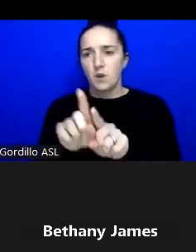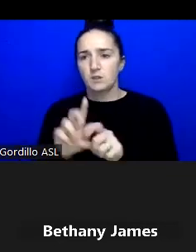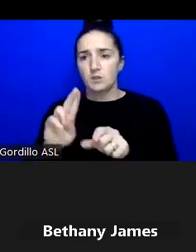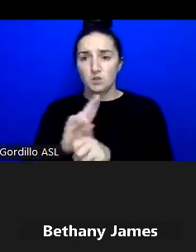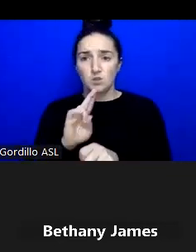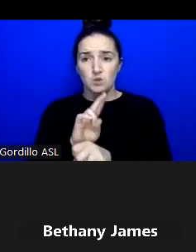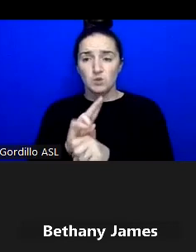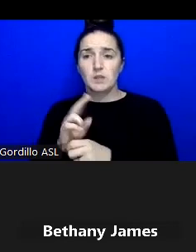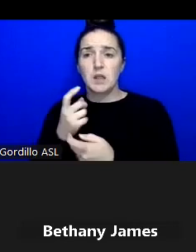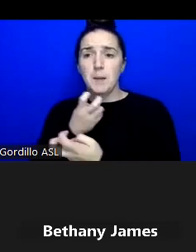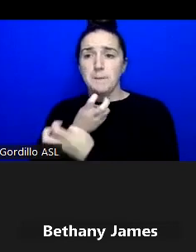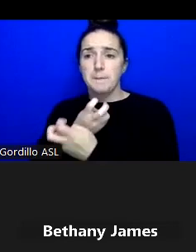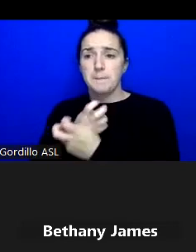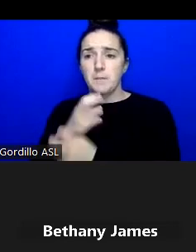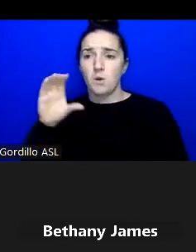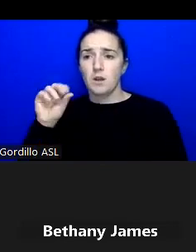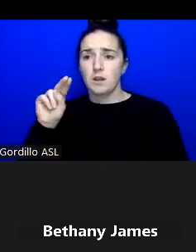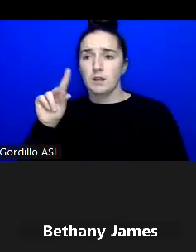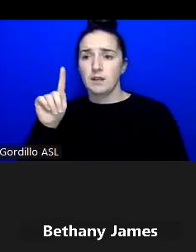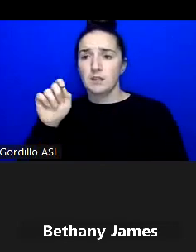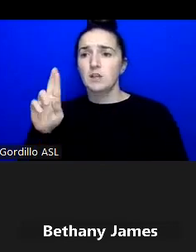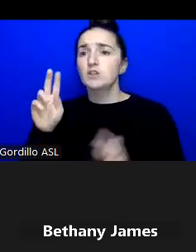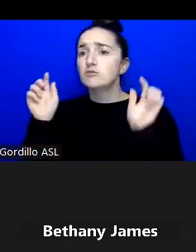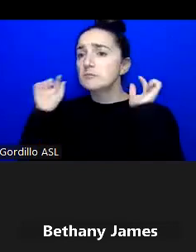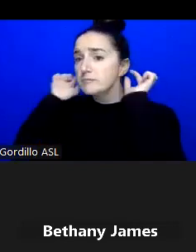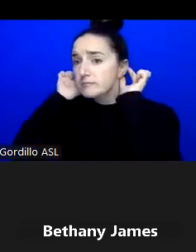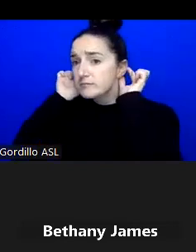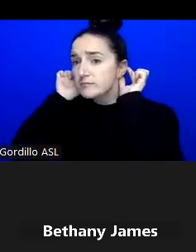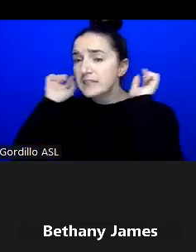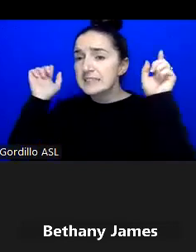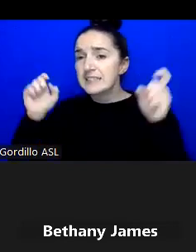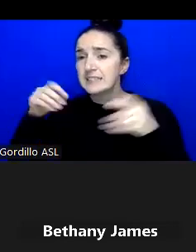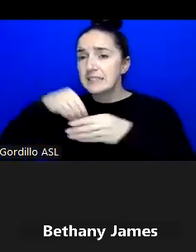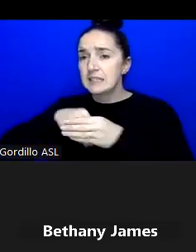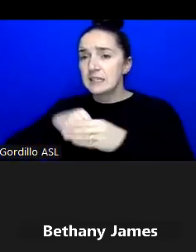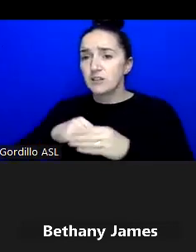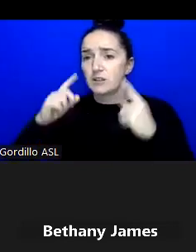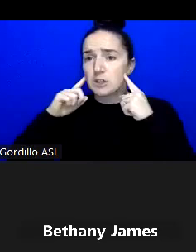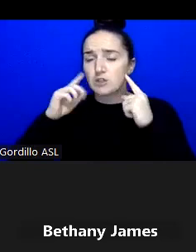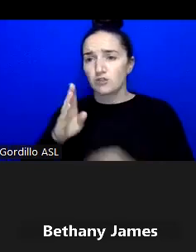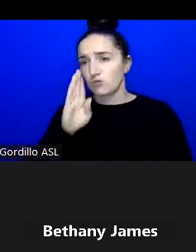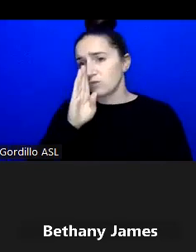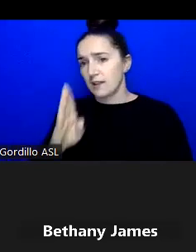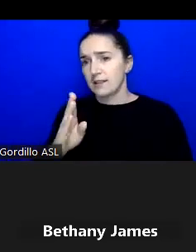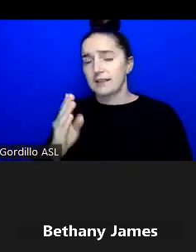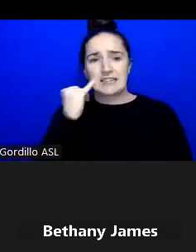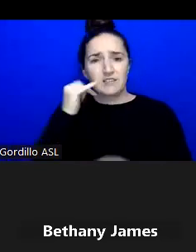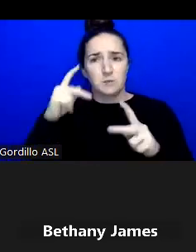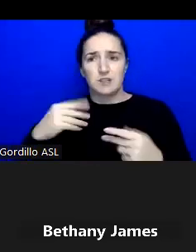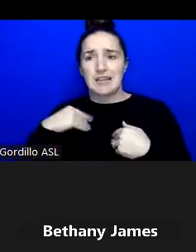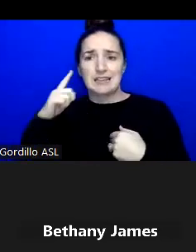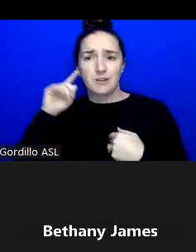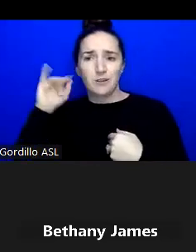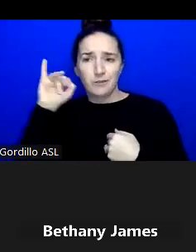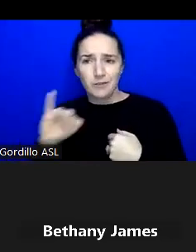we're bypassing the outer and the middle ear and testing the inner ear directly. If somebody has fluid in their ear, if they've had an ear infection, or